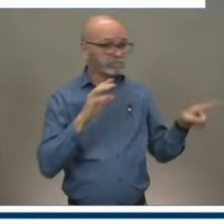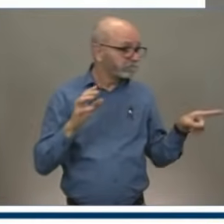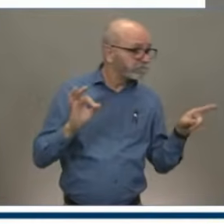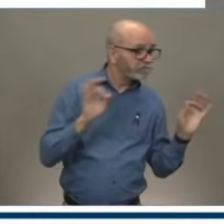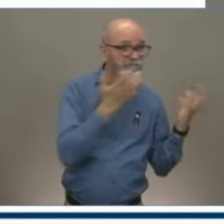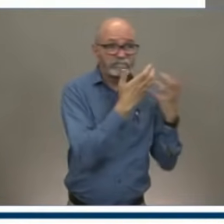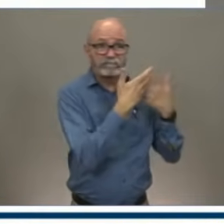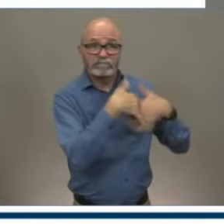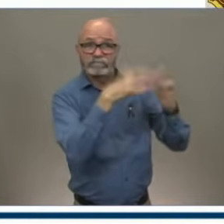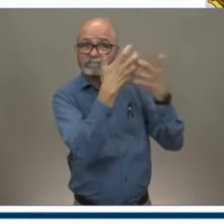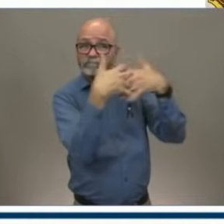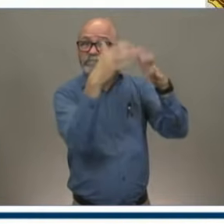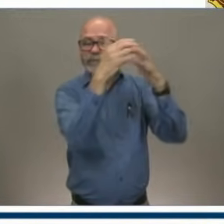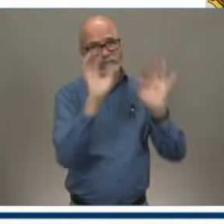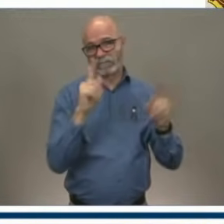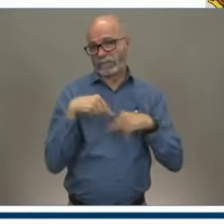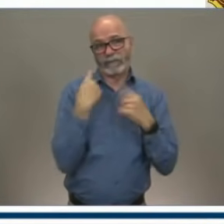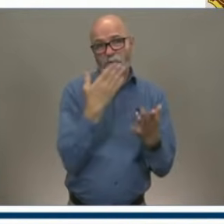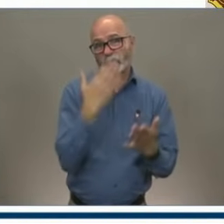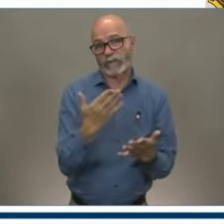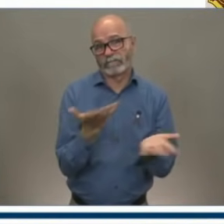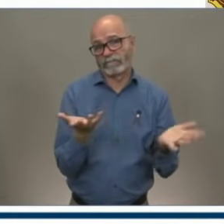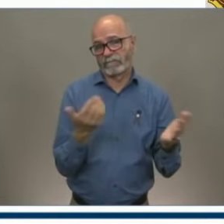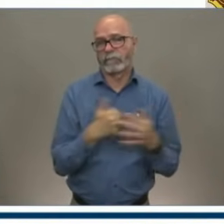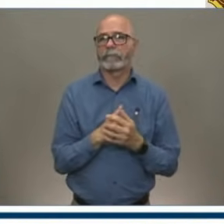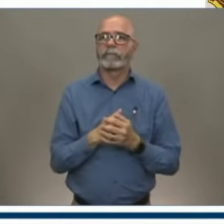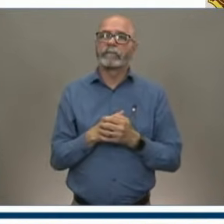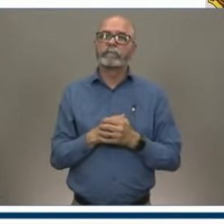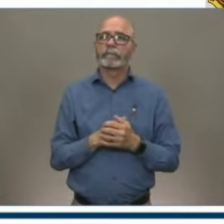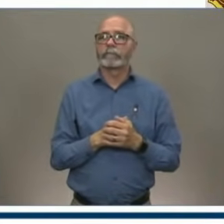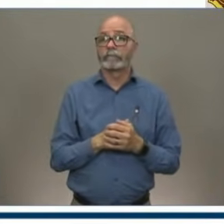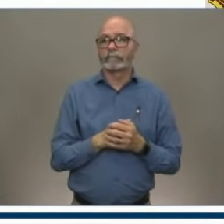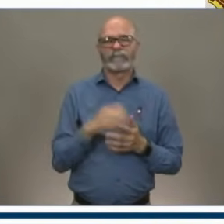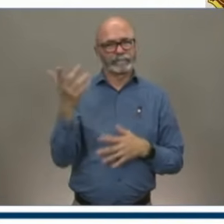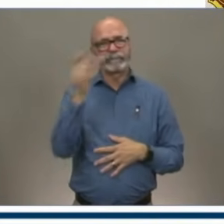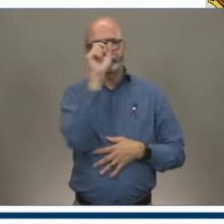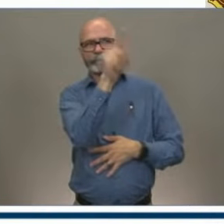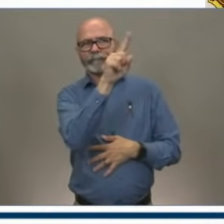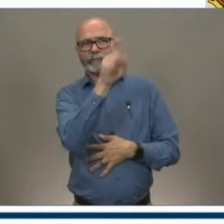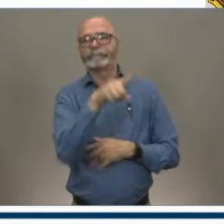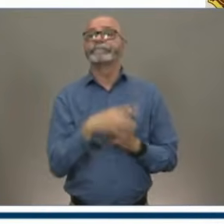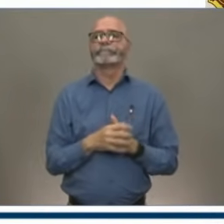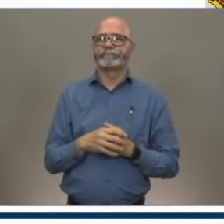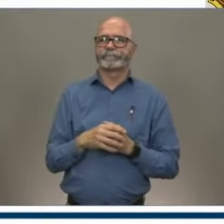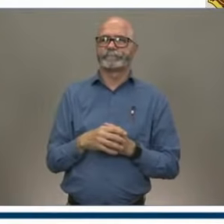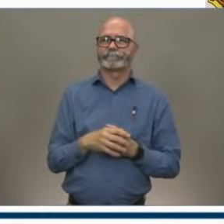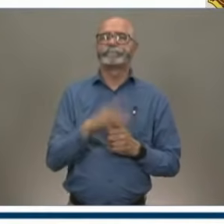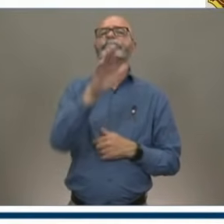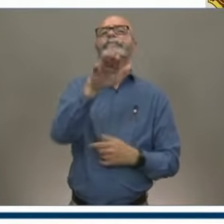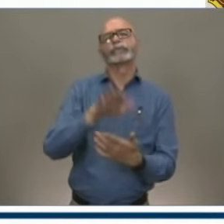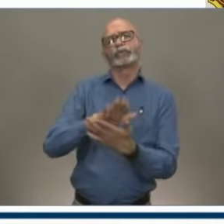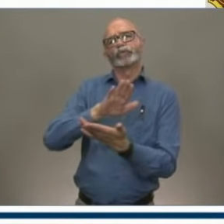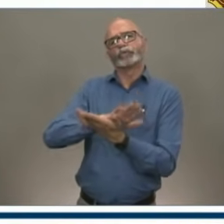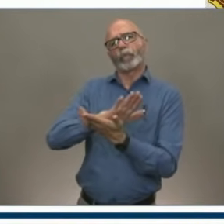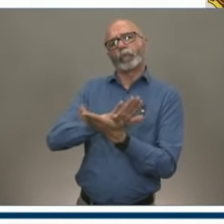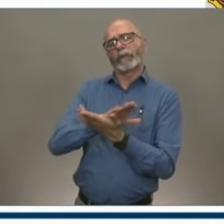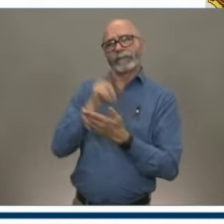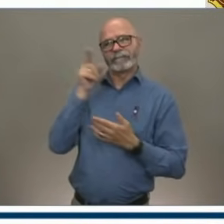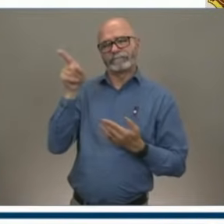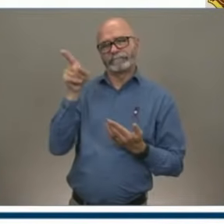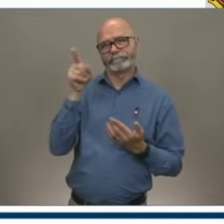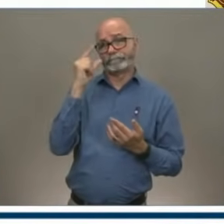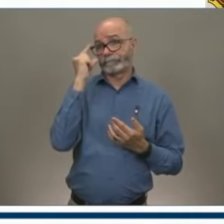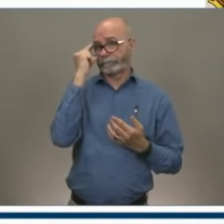needs. Great, thank you. And I just wonder, Dr. Strang, if we go back to the school issue for a moment, I'm sure it comes as